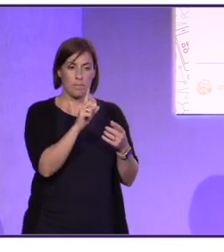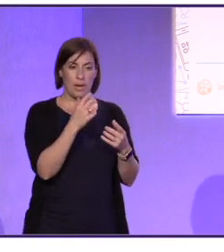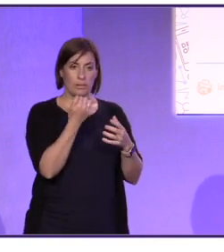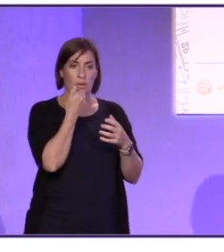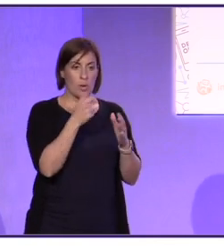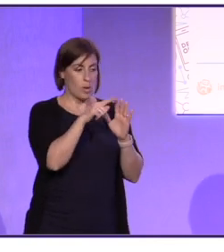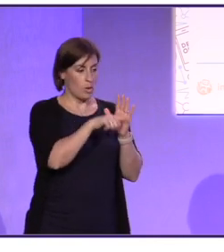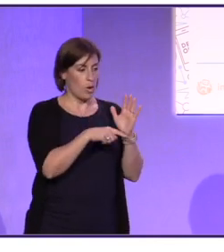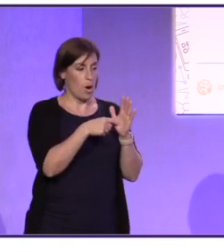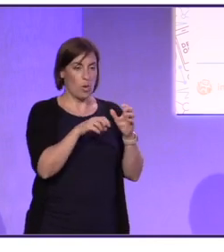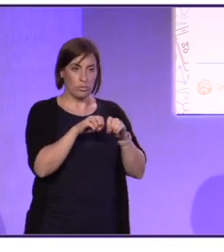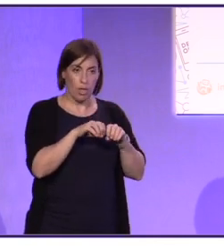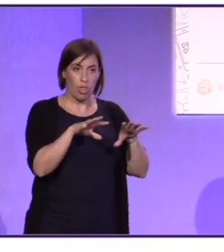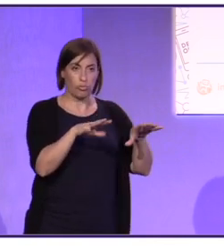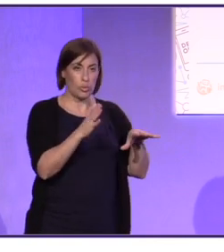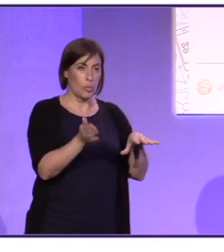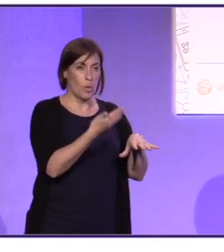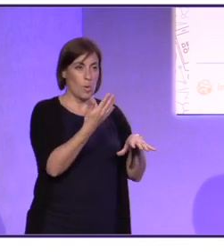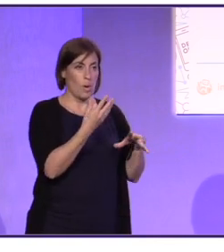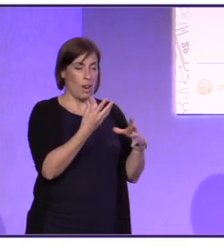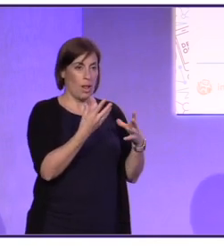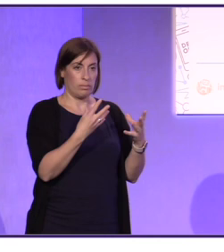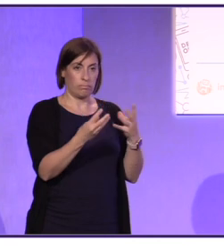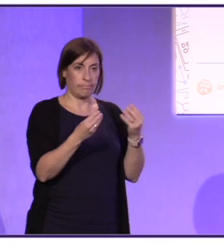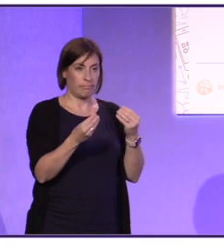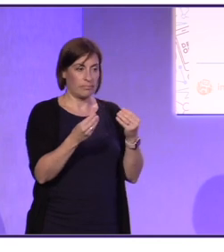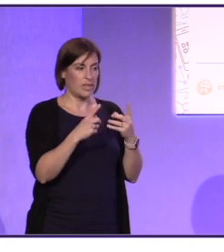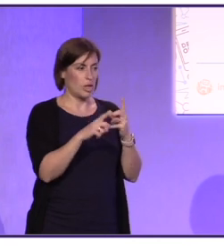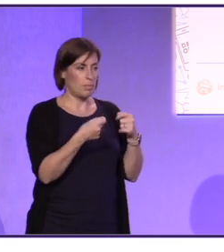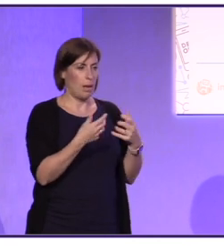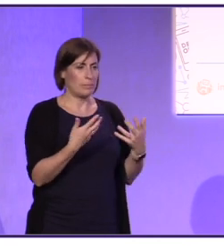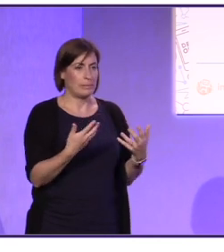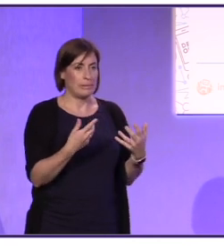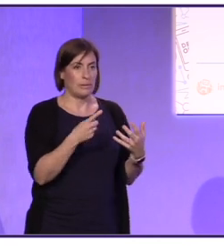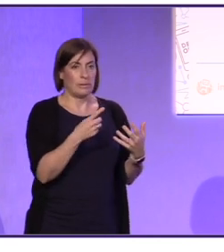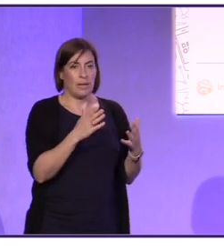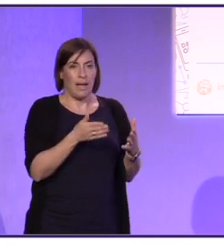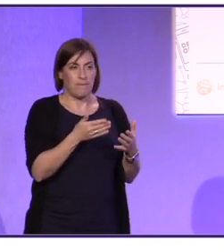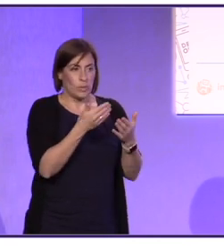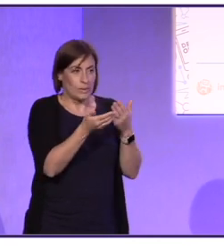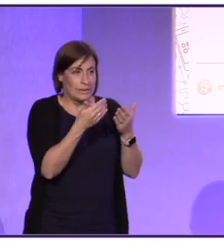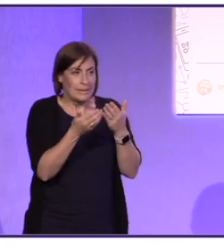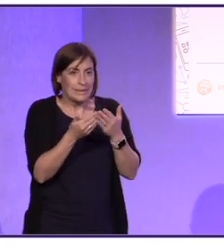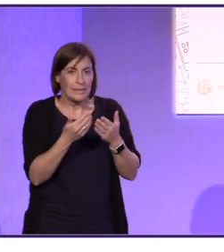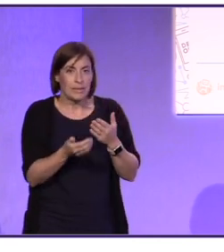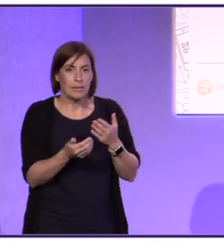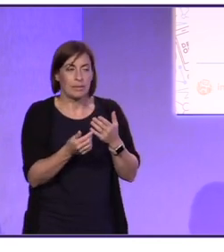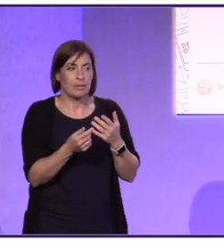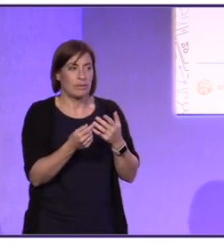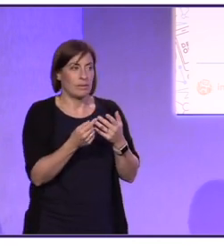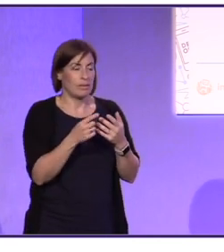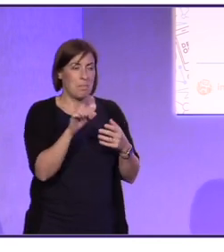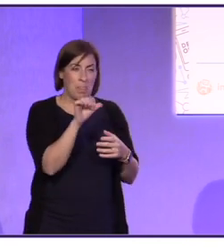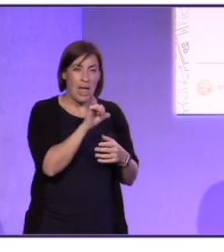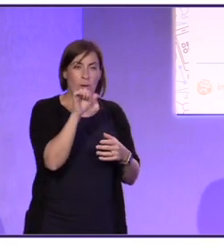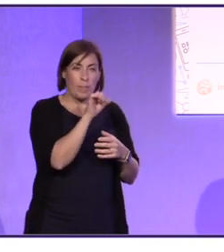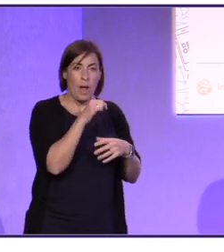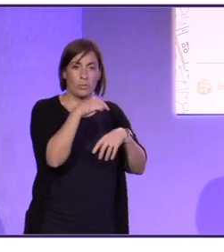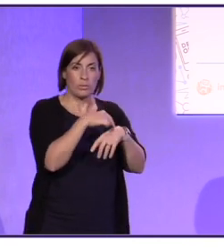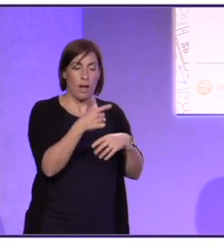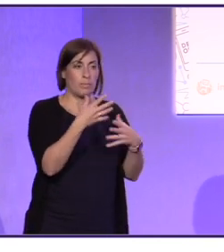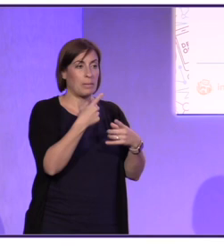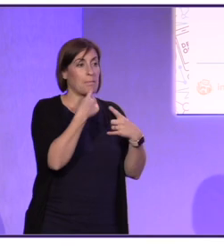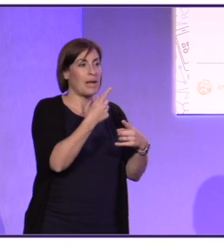whole landscape, and you have to touch thousands and maybe thousands and thousands of occurrences. And